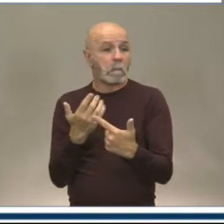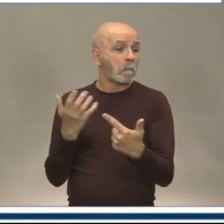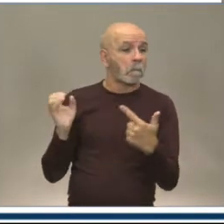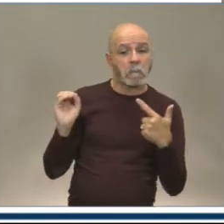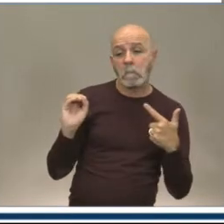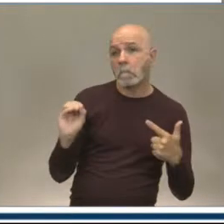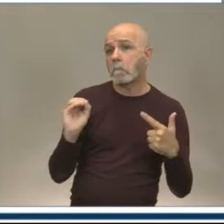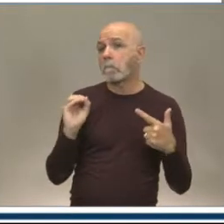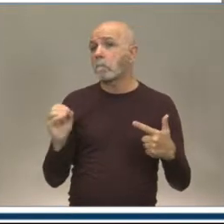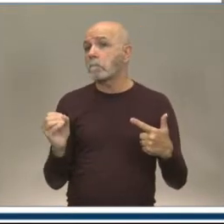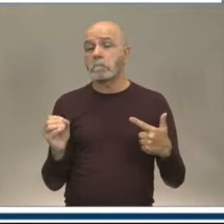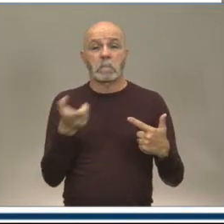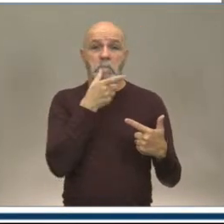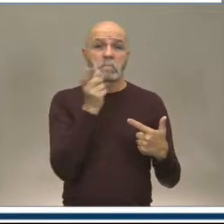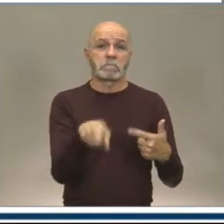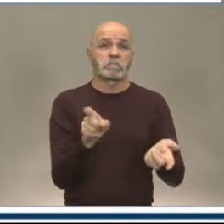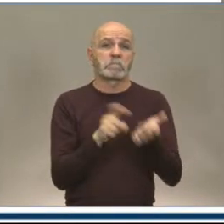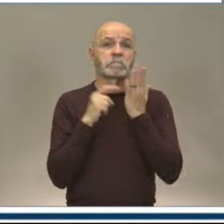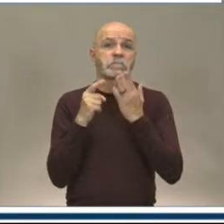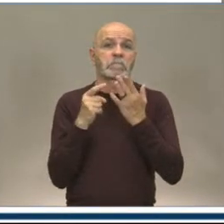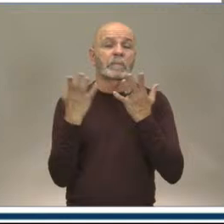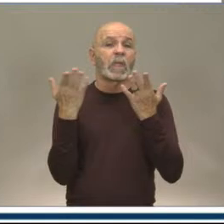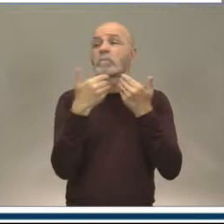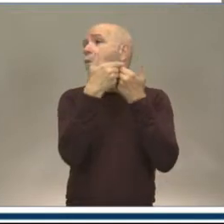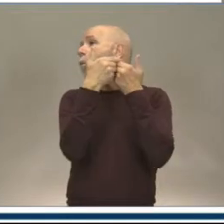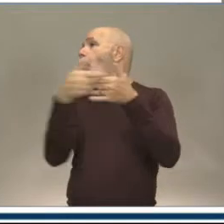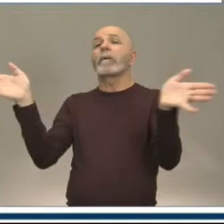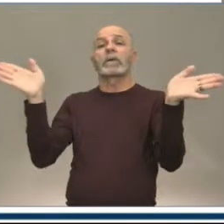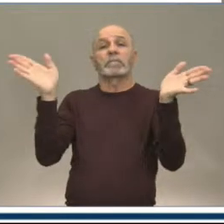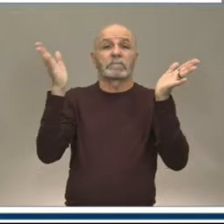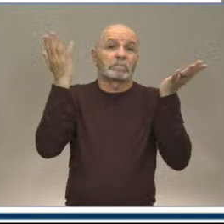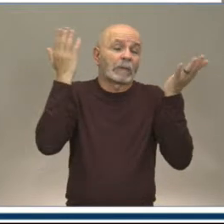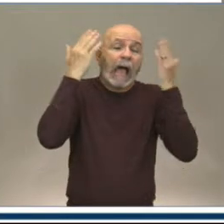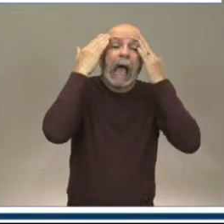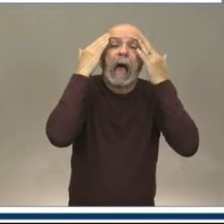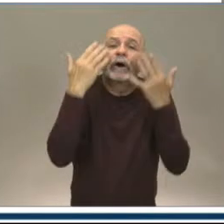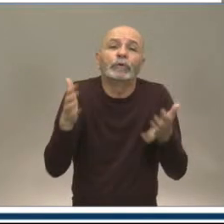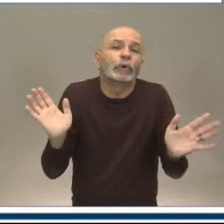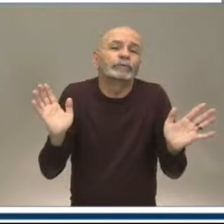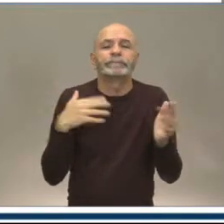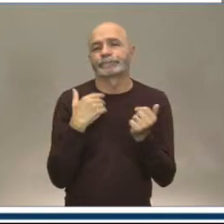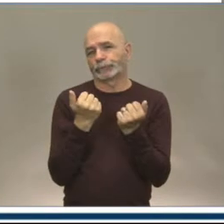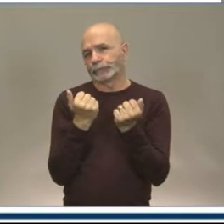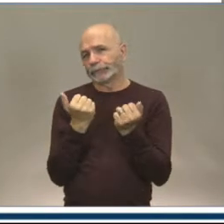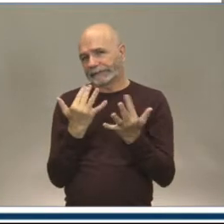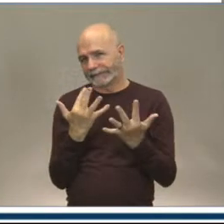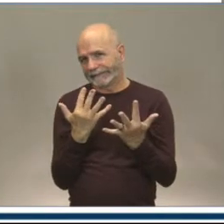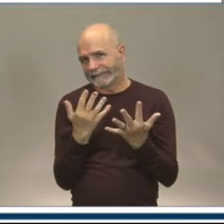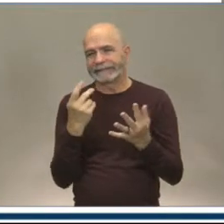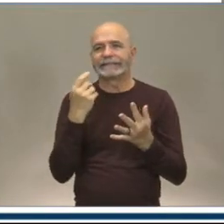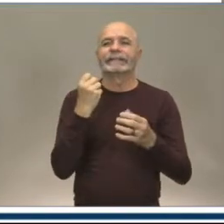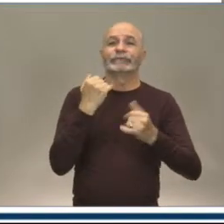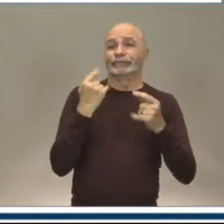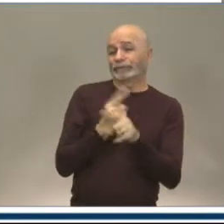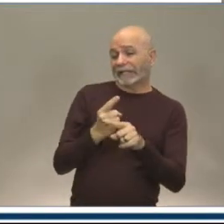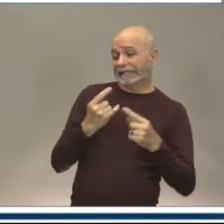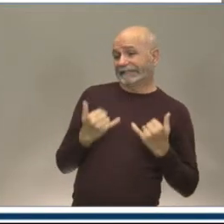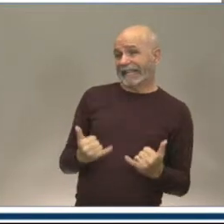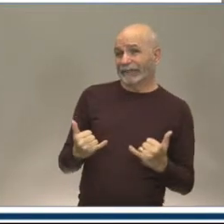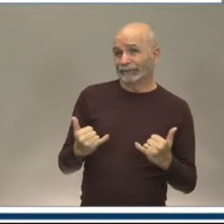proof of vaccination in general. So we'll continue to look at that. But I think assurance for the parents that we are not going to impose